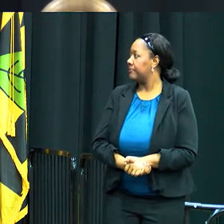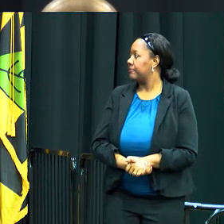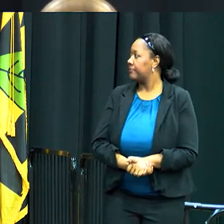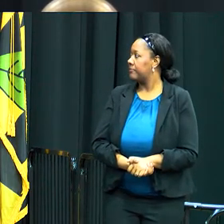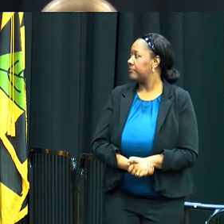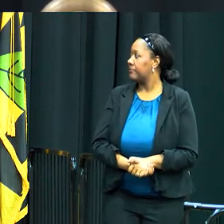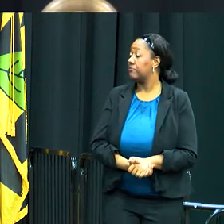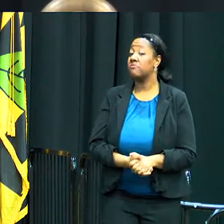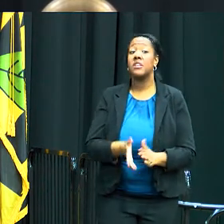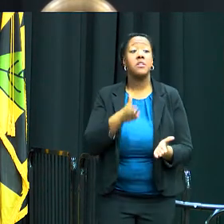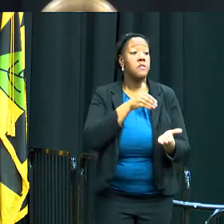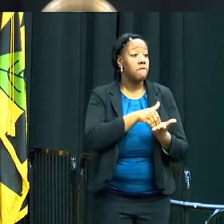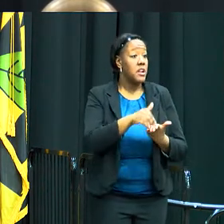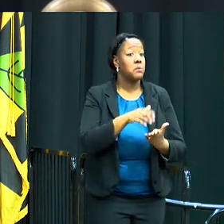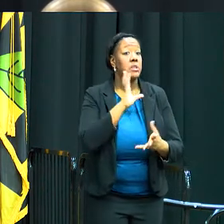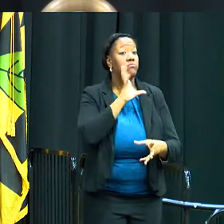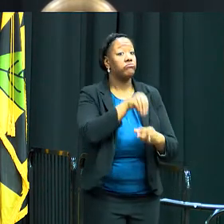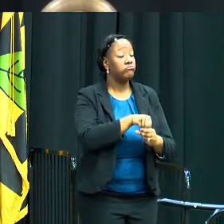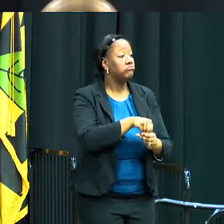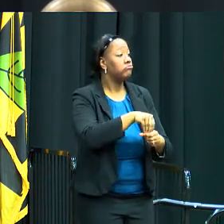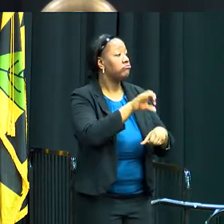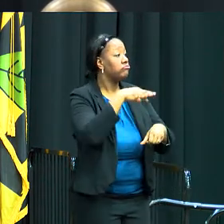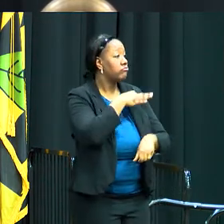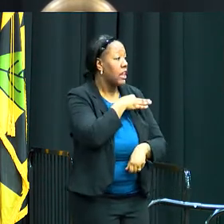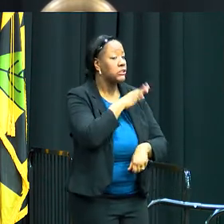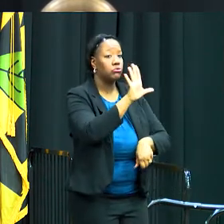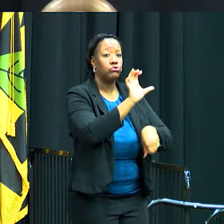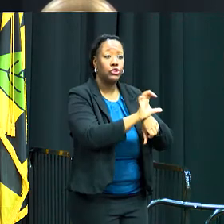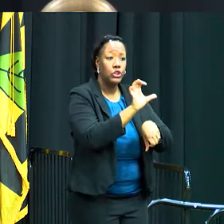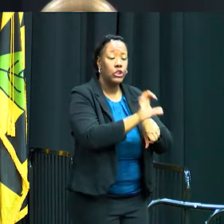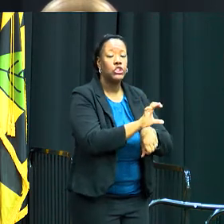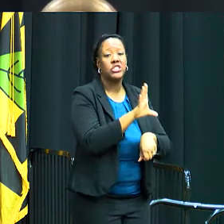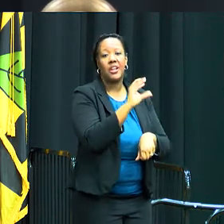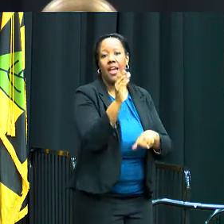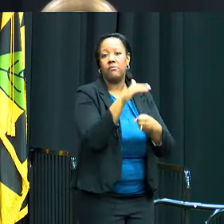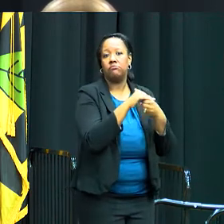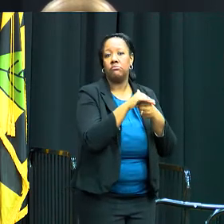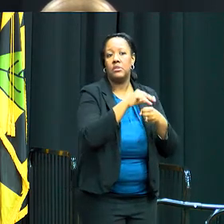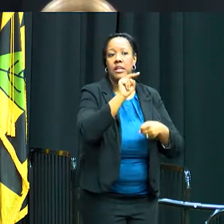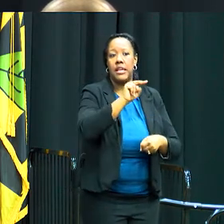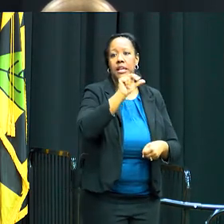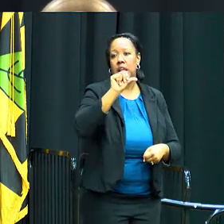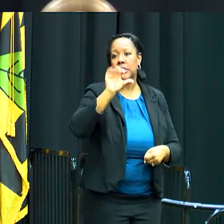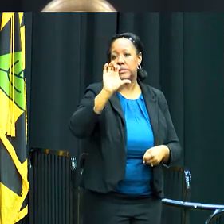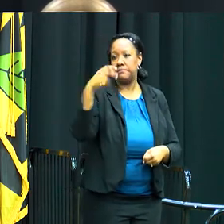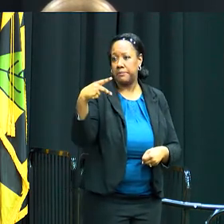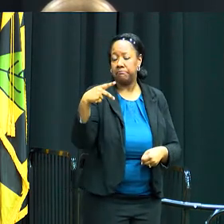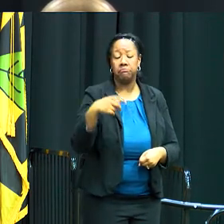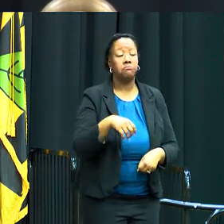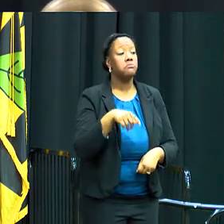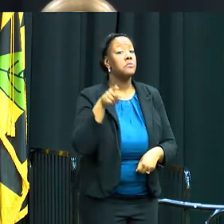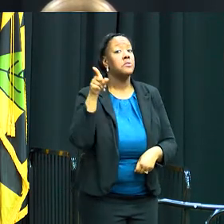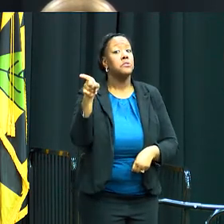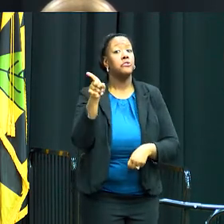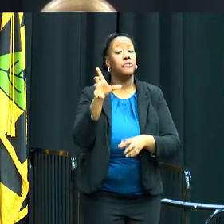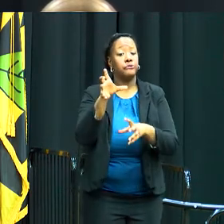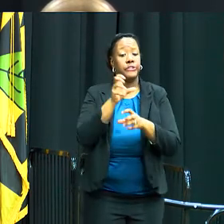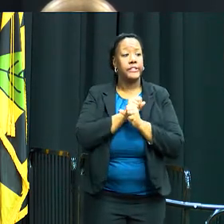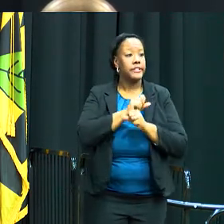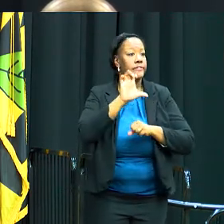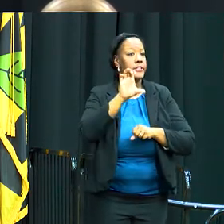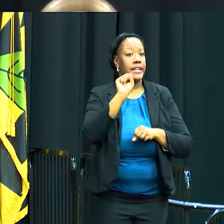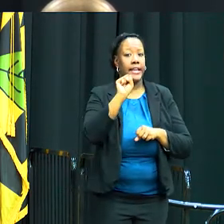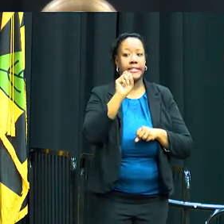And she frequently volunteers with her church and the local chapter of the NAACP. She is the recipient of